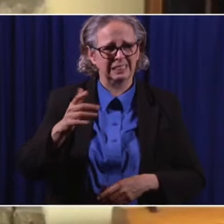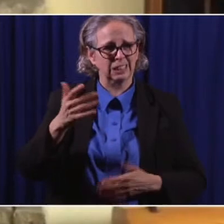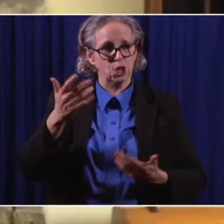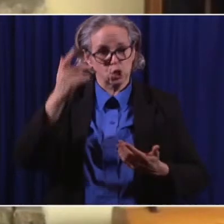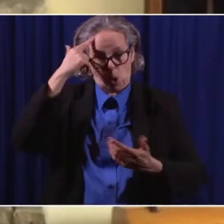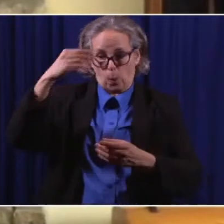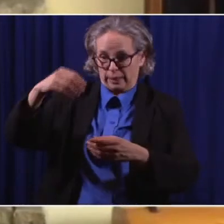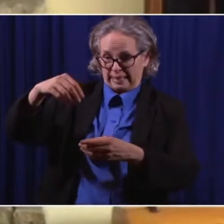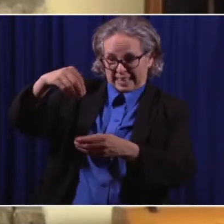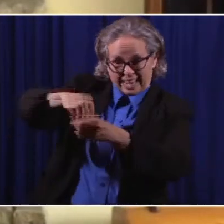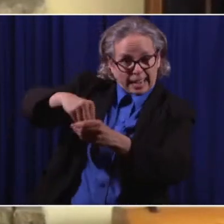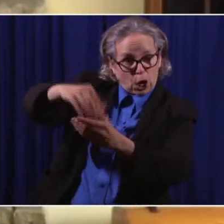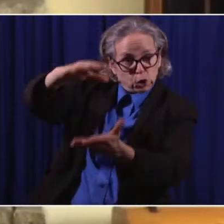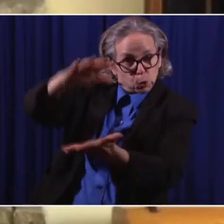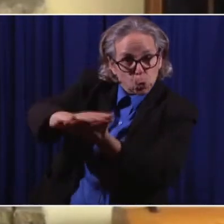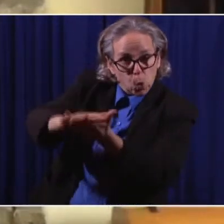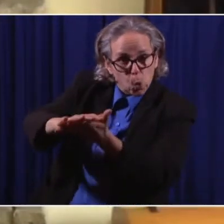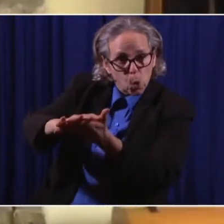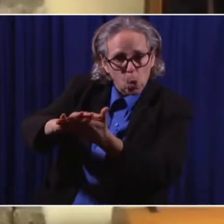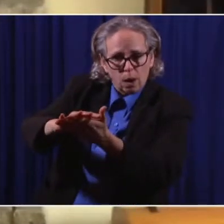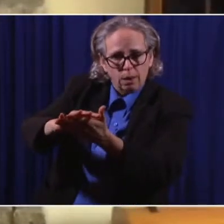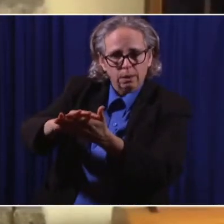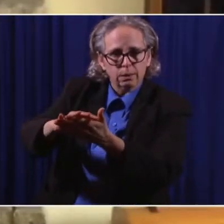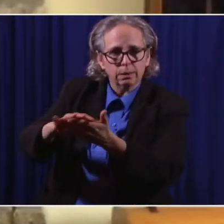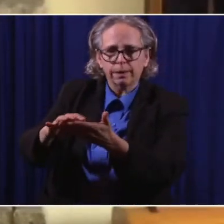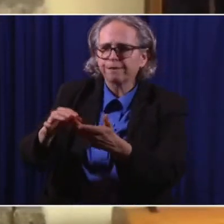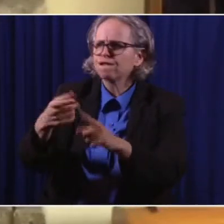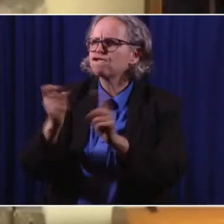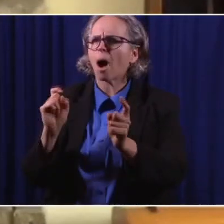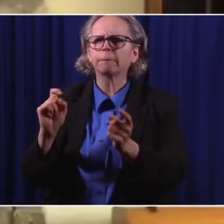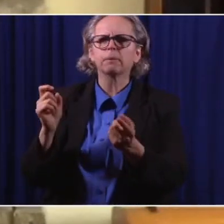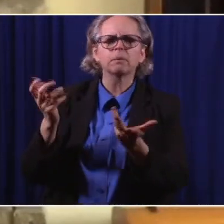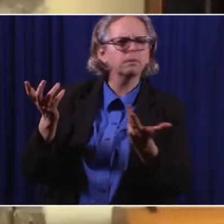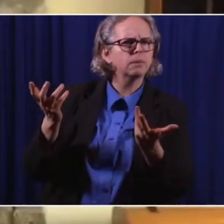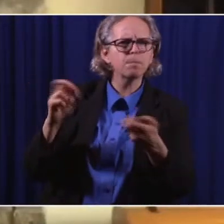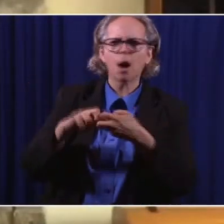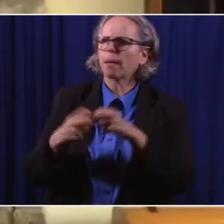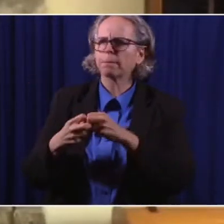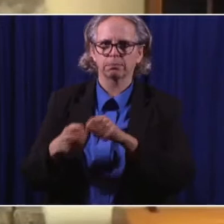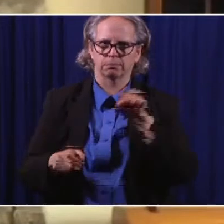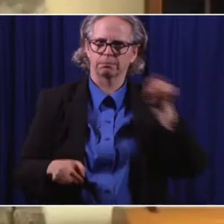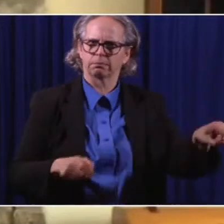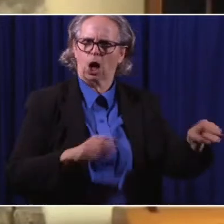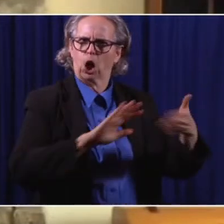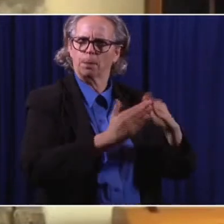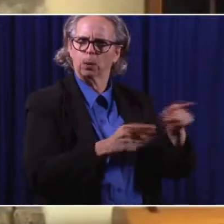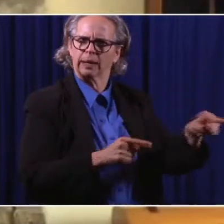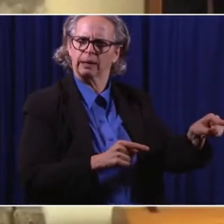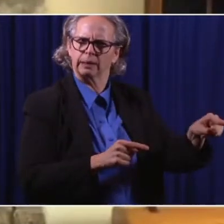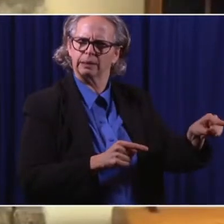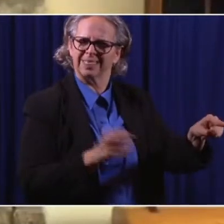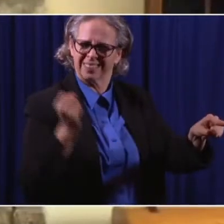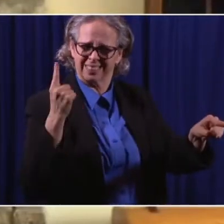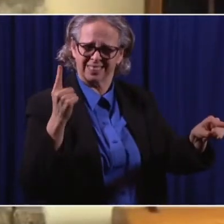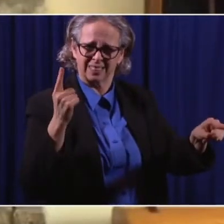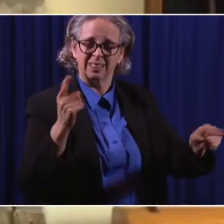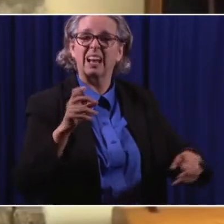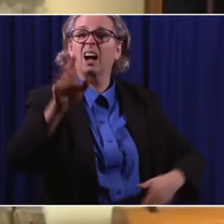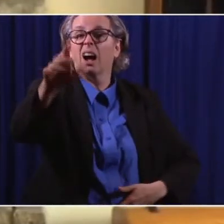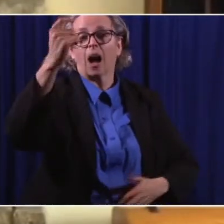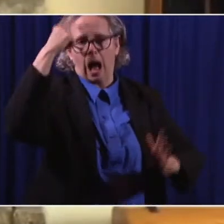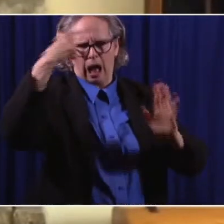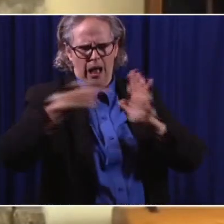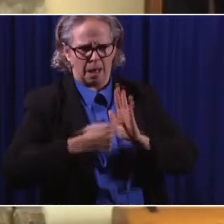depends on what's going on in the community. If you've got 4 times the COVID spread, for example, you're in a rural county that's got